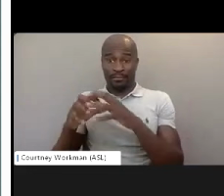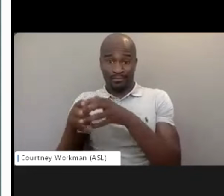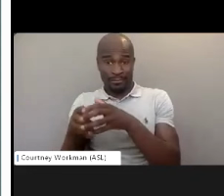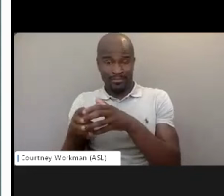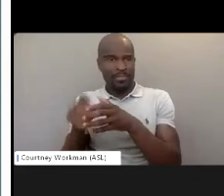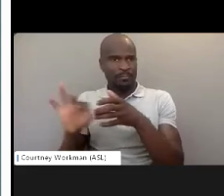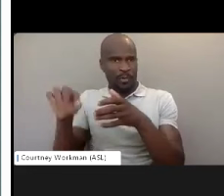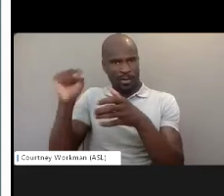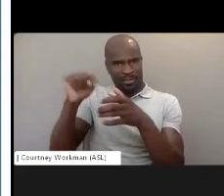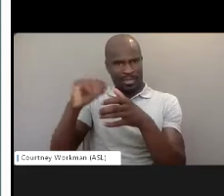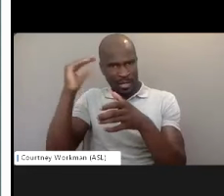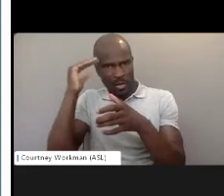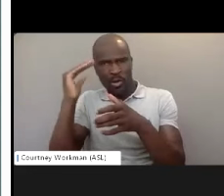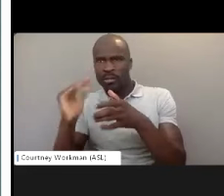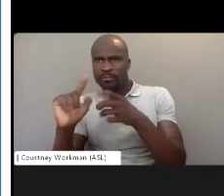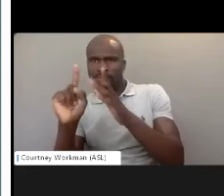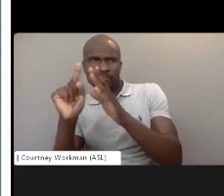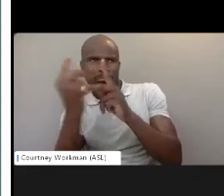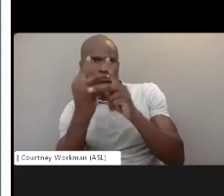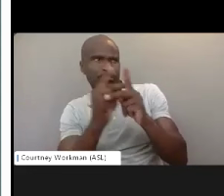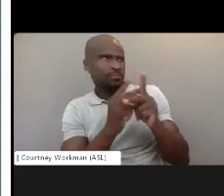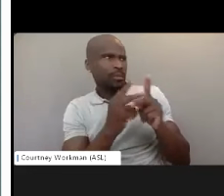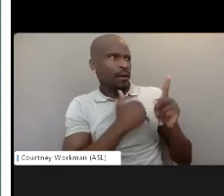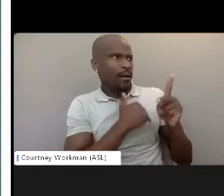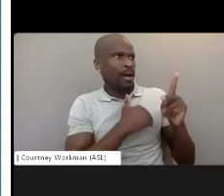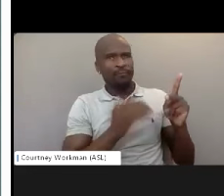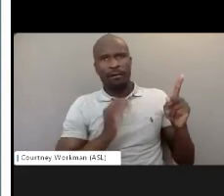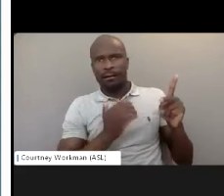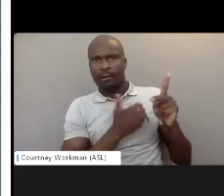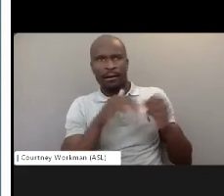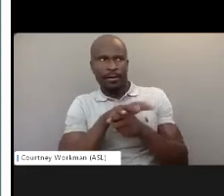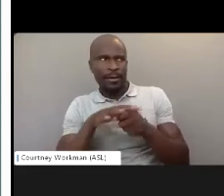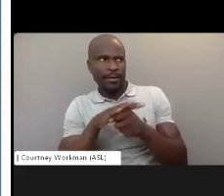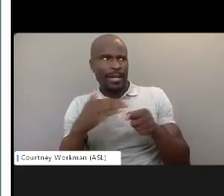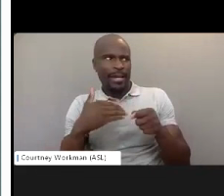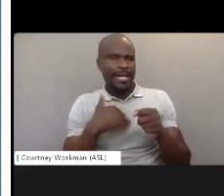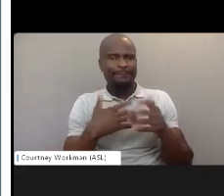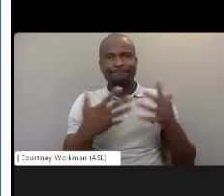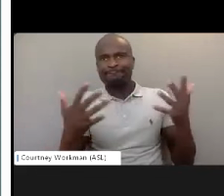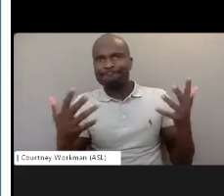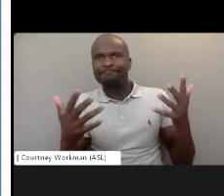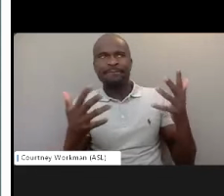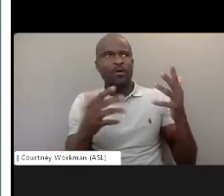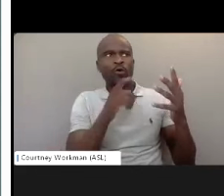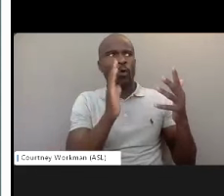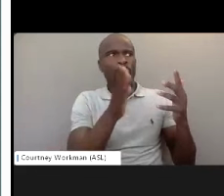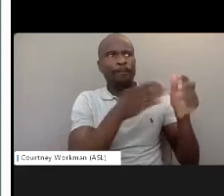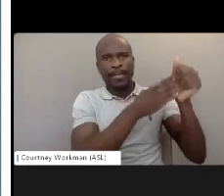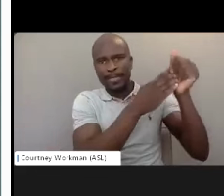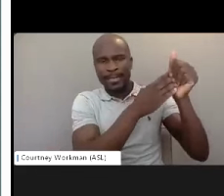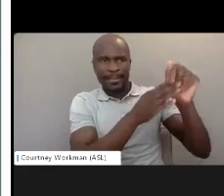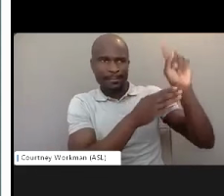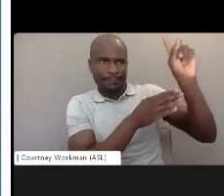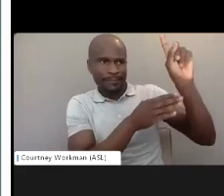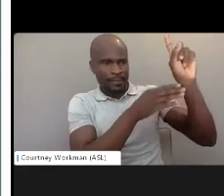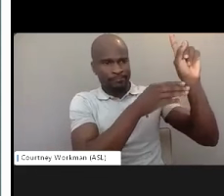with every single scenario of what that, line of command would be and what's going to happen, but you at least have an idea of what that would